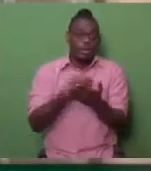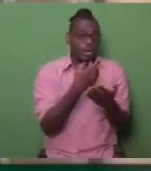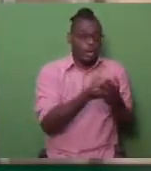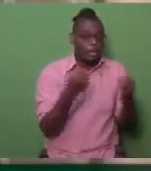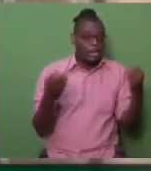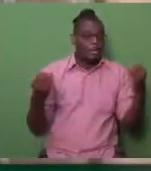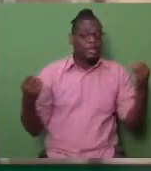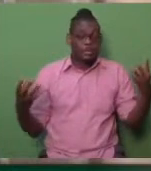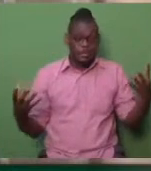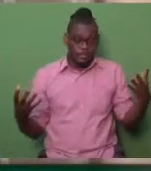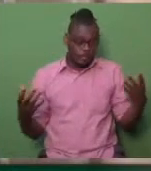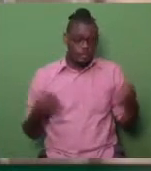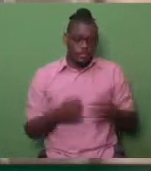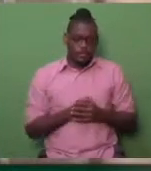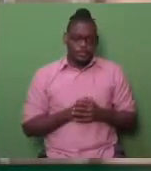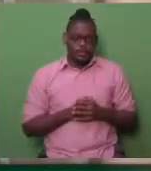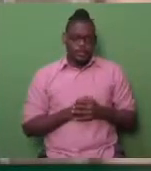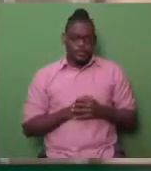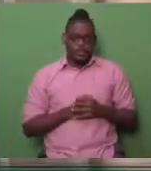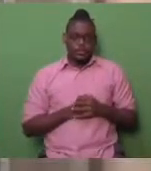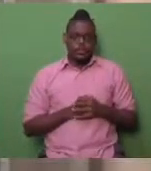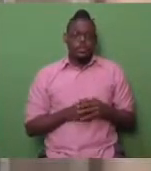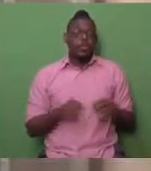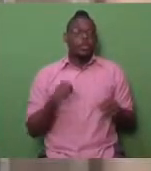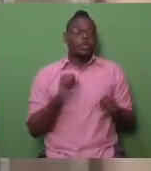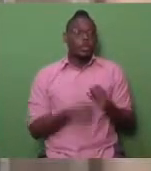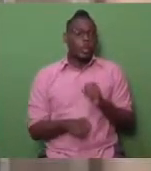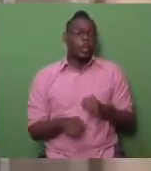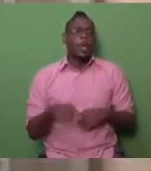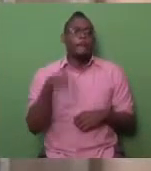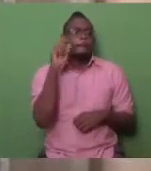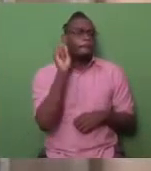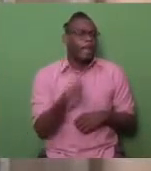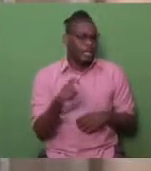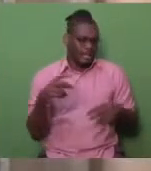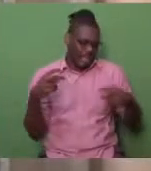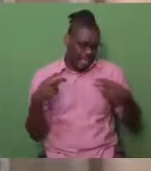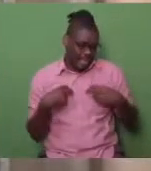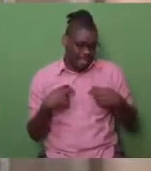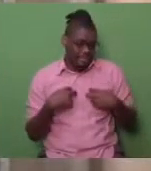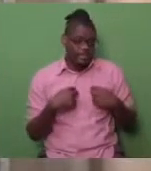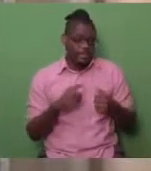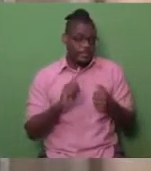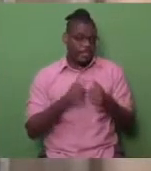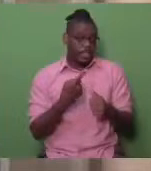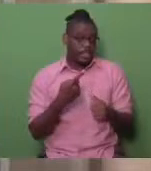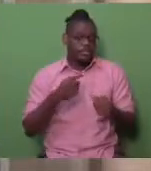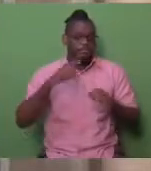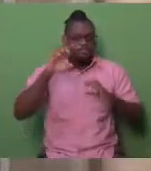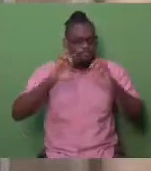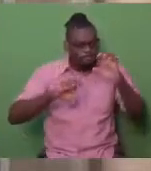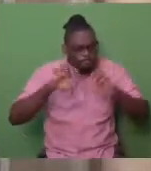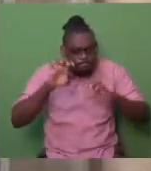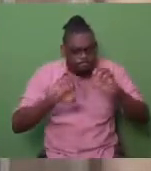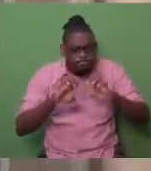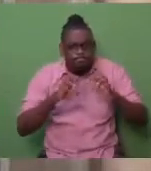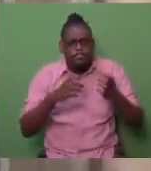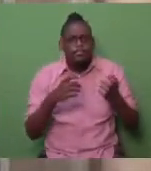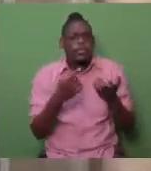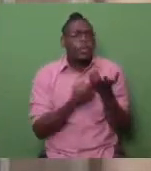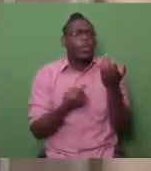roll would be completed sooner in those areas and taxes collected there first. Is that what is happening? Is